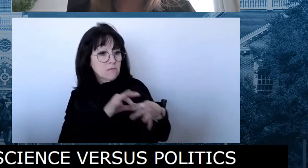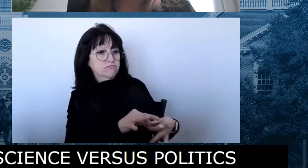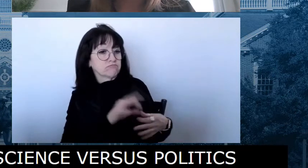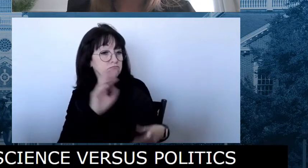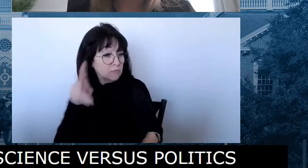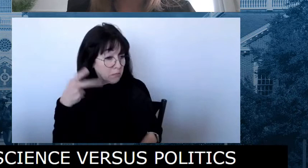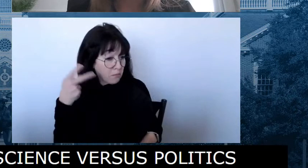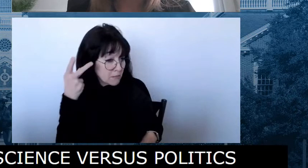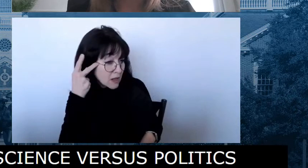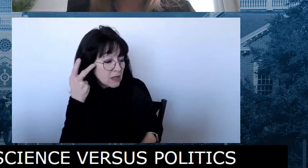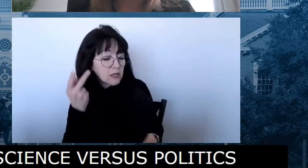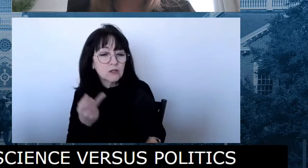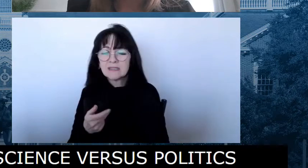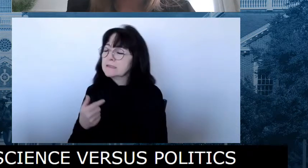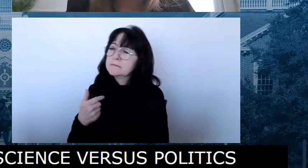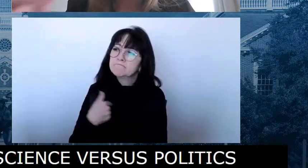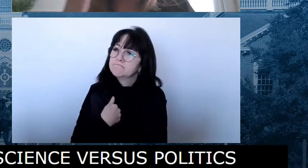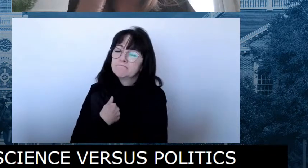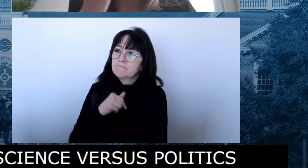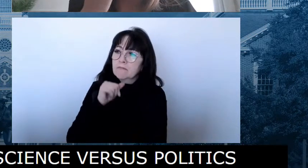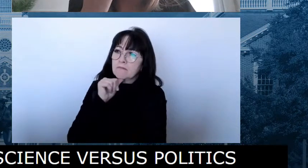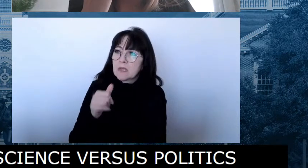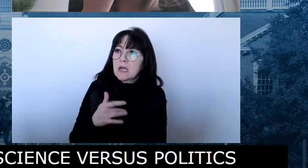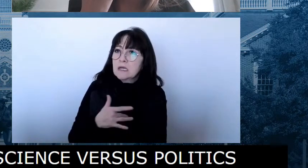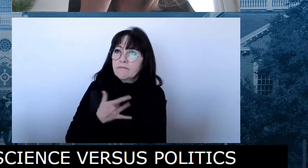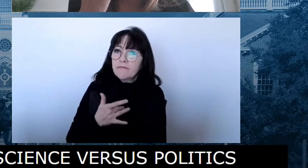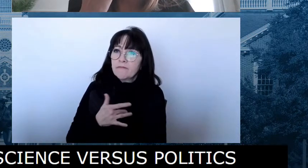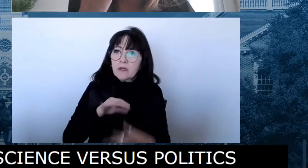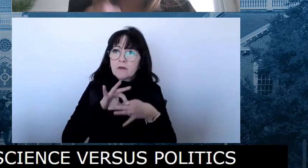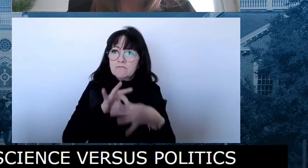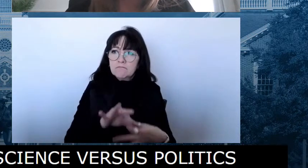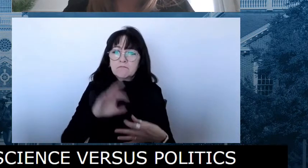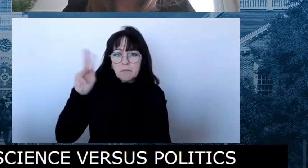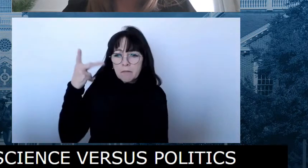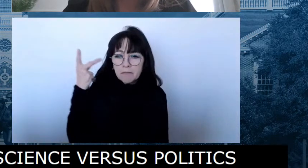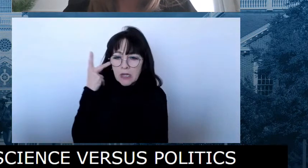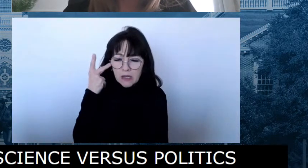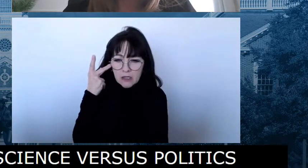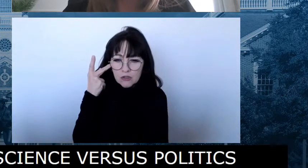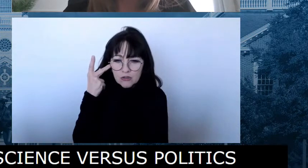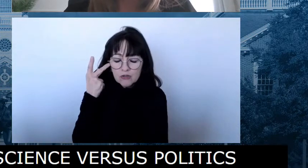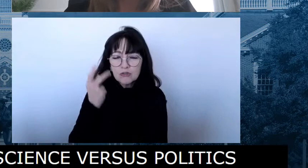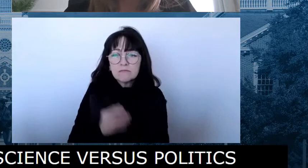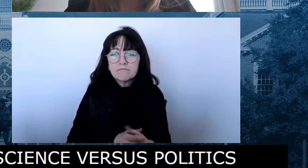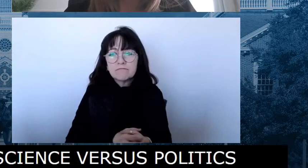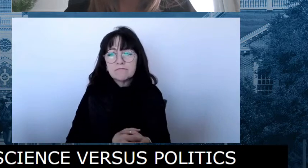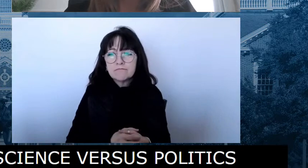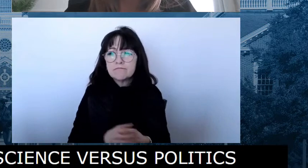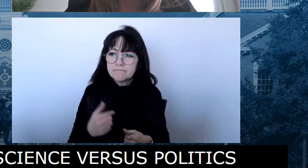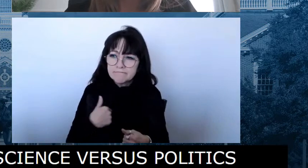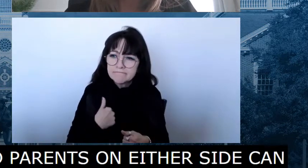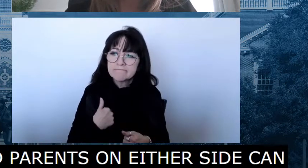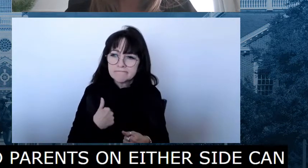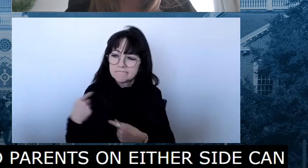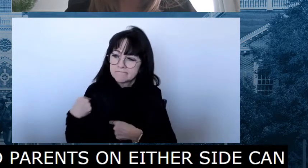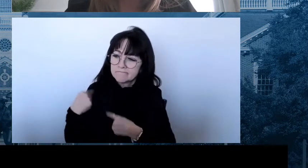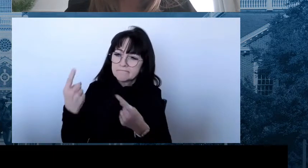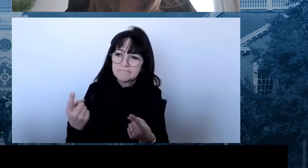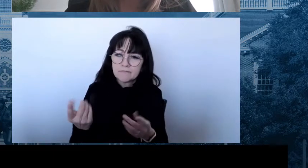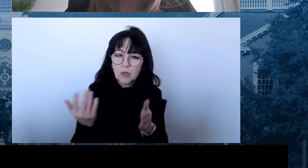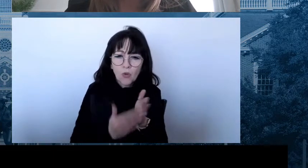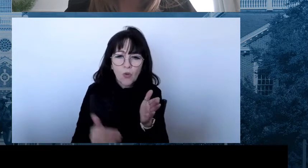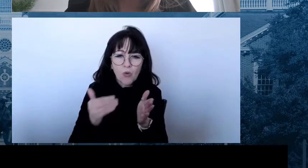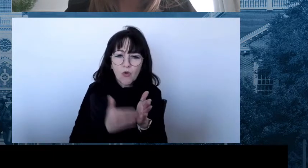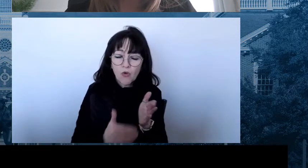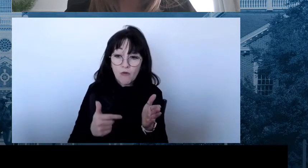decision or pressure per se. You've heard me say time and again that a leader without